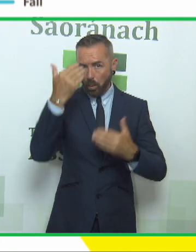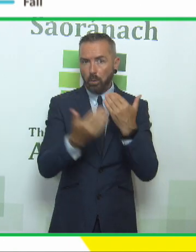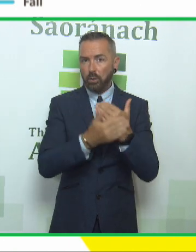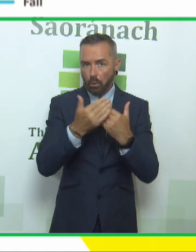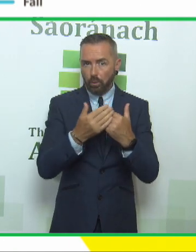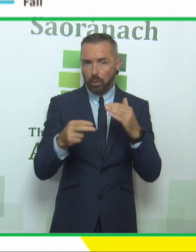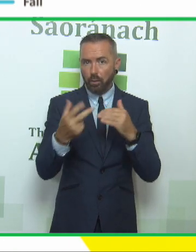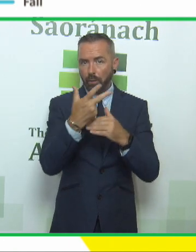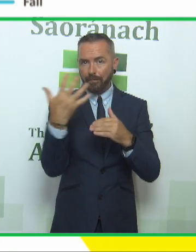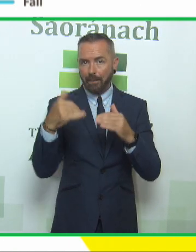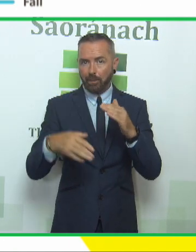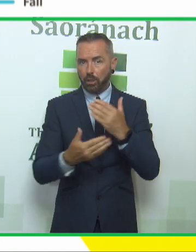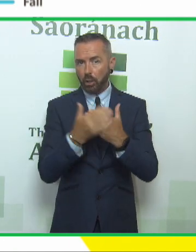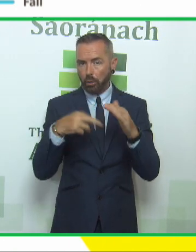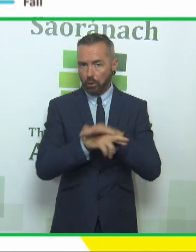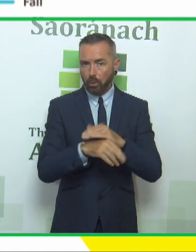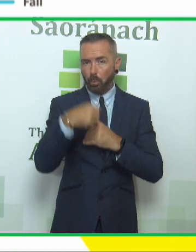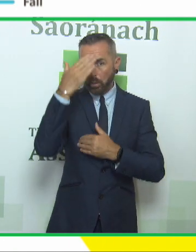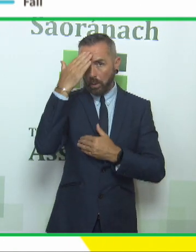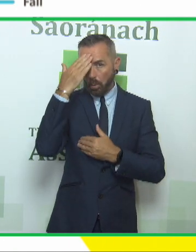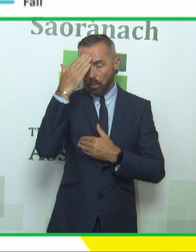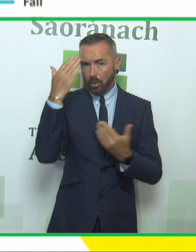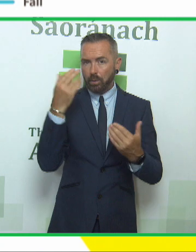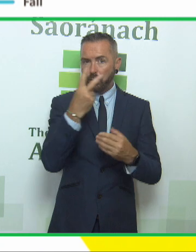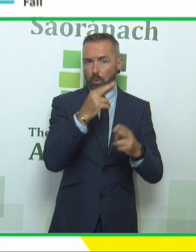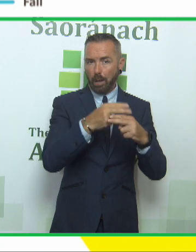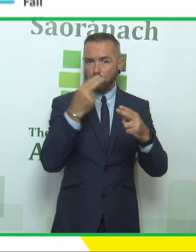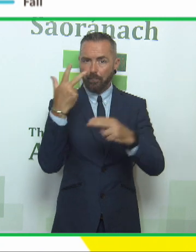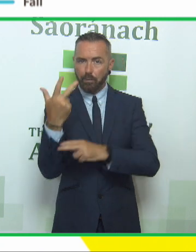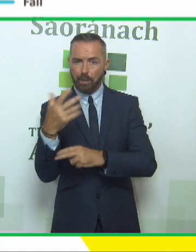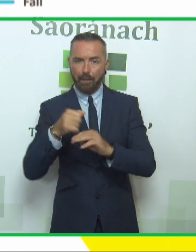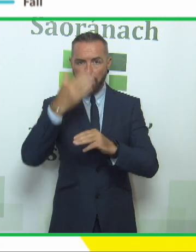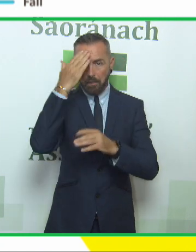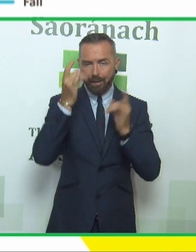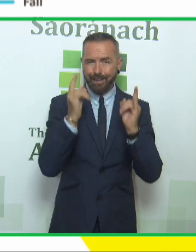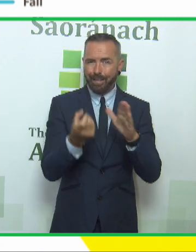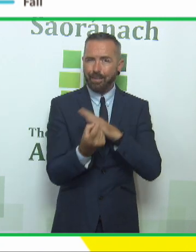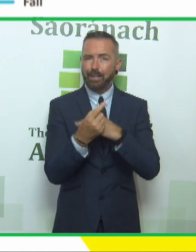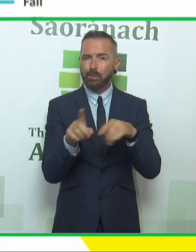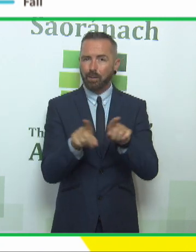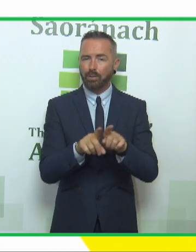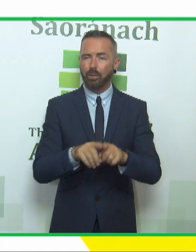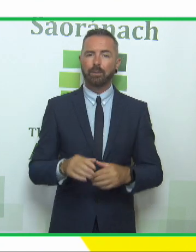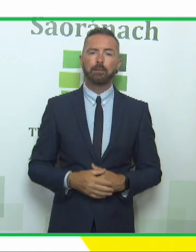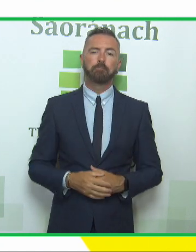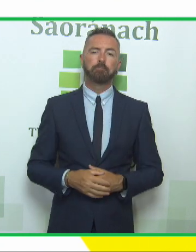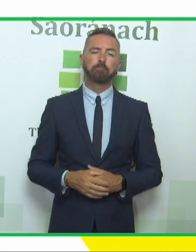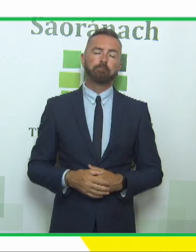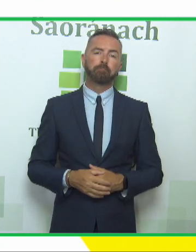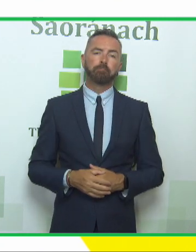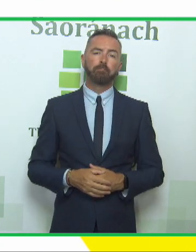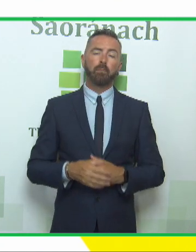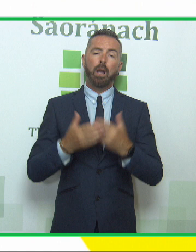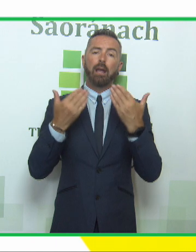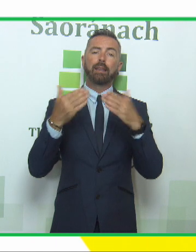aged 35 years or younger. And we know, unfortunately, 2 out of 3 had mental health issues. So I'm going to